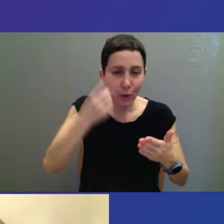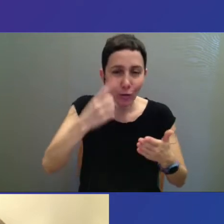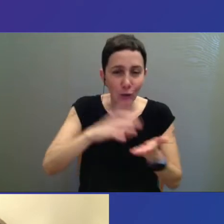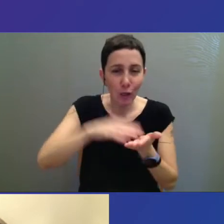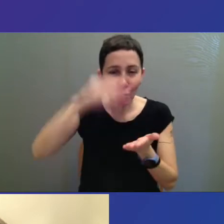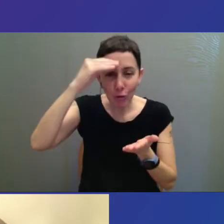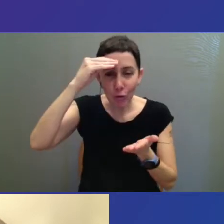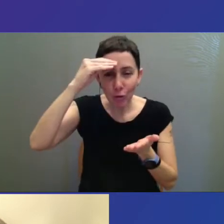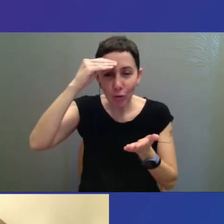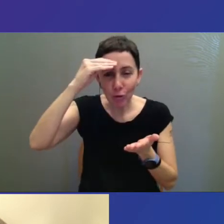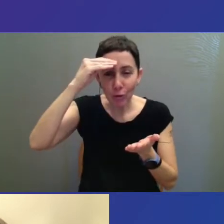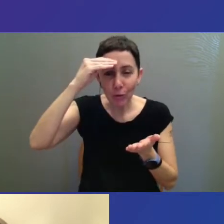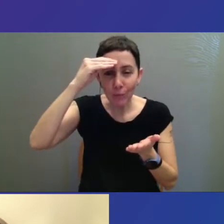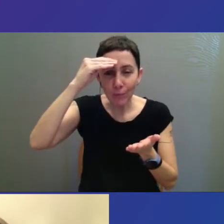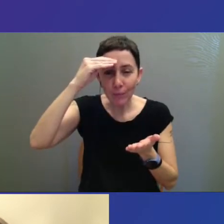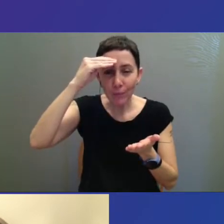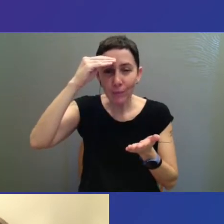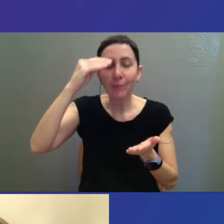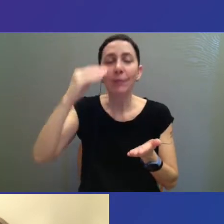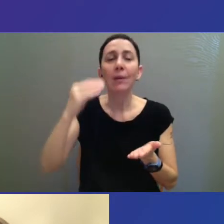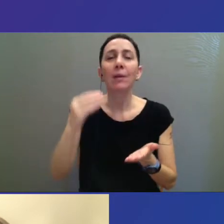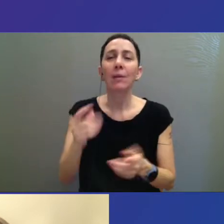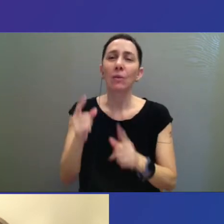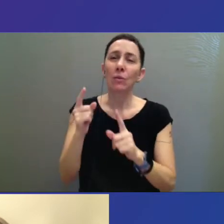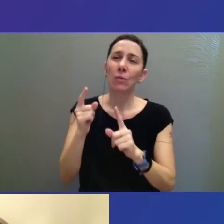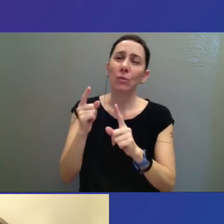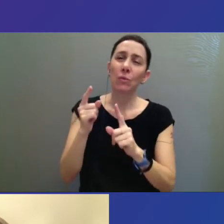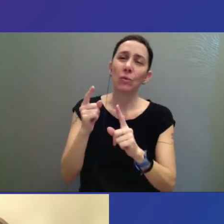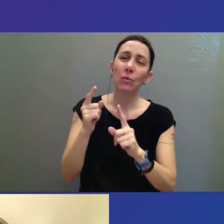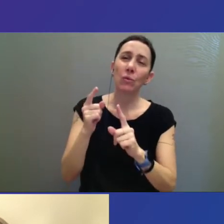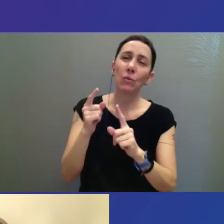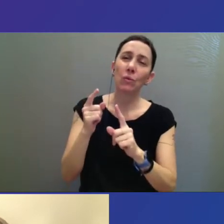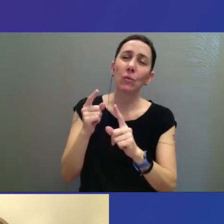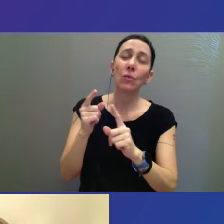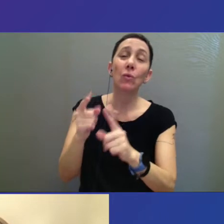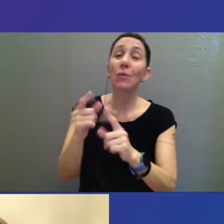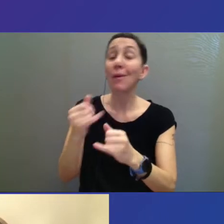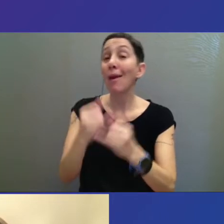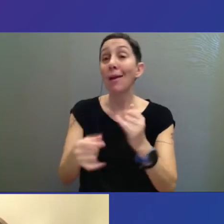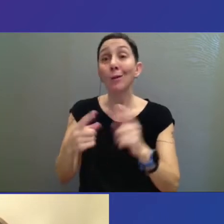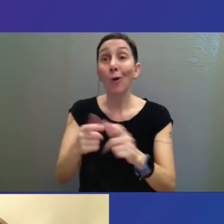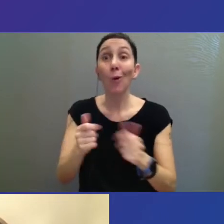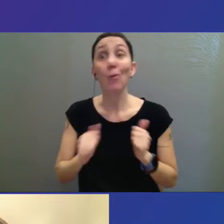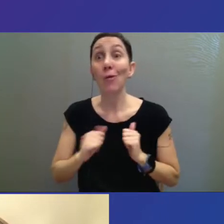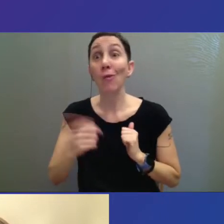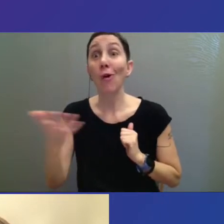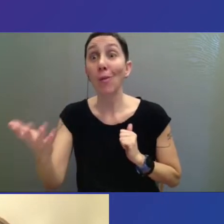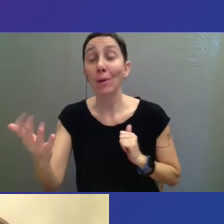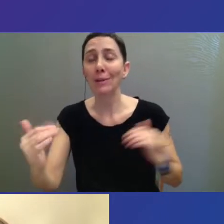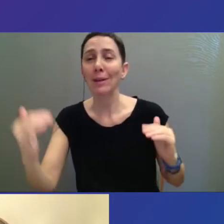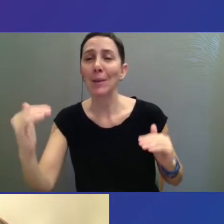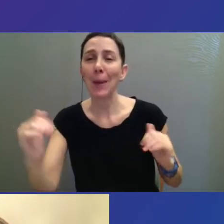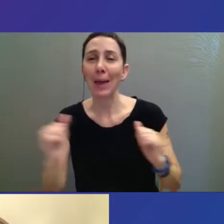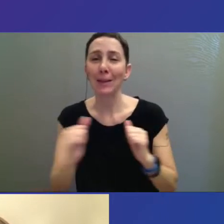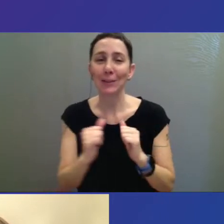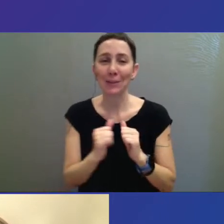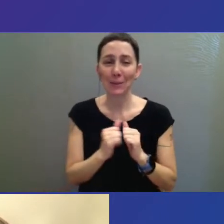learn, right? The objective, the performance, whatever the goal is, and then balance out